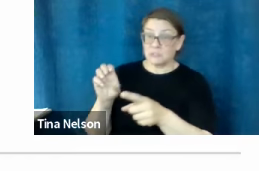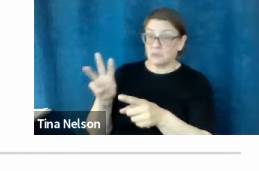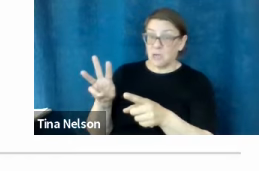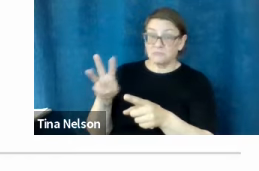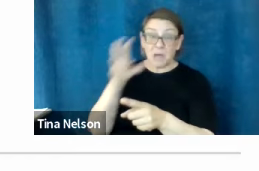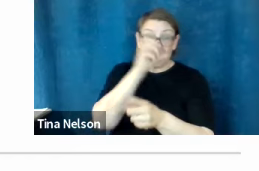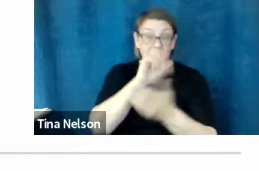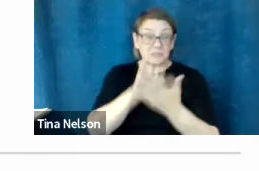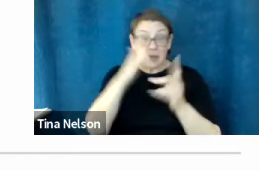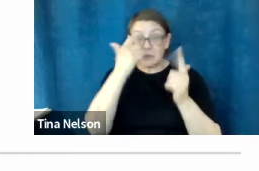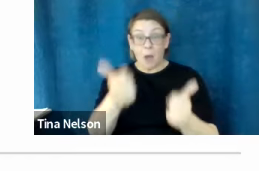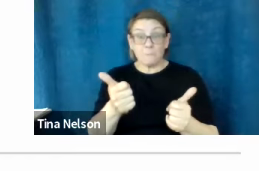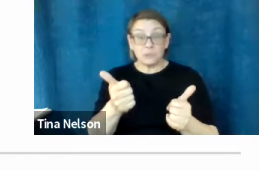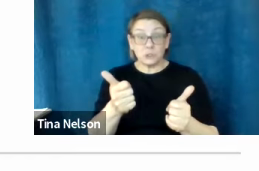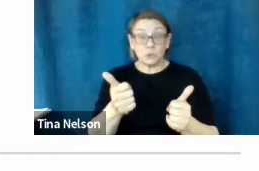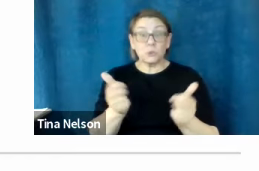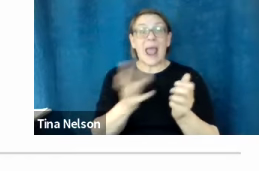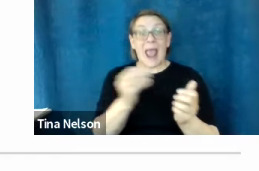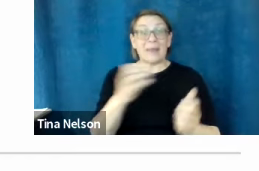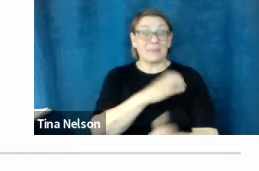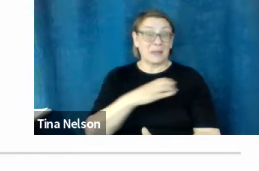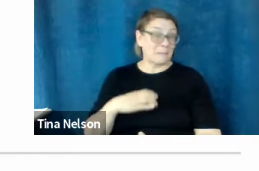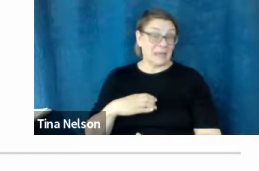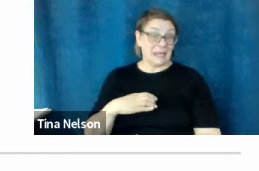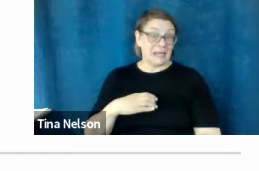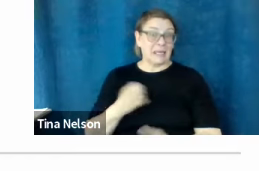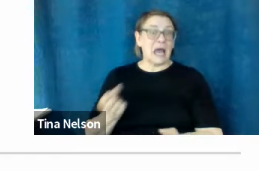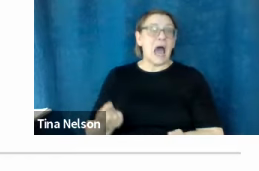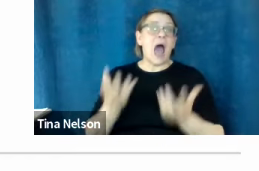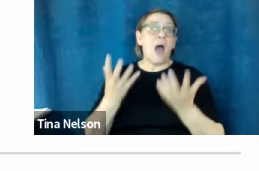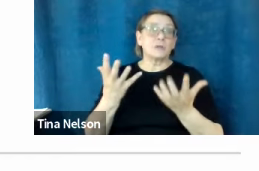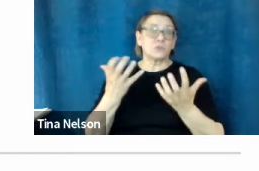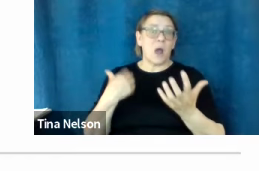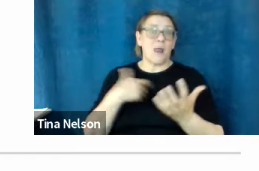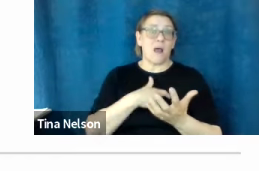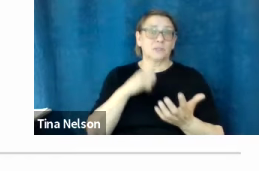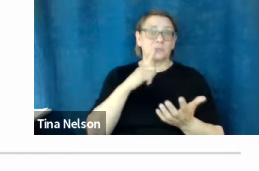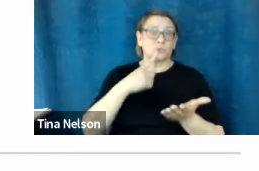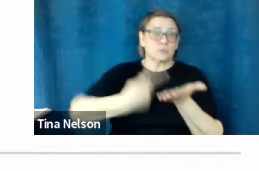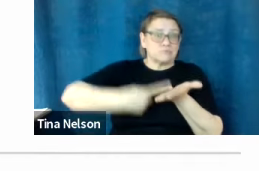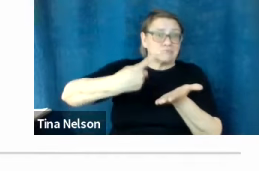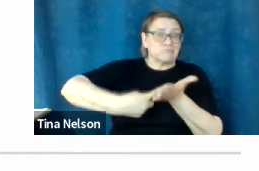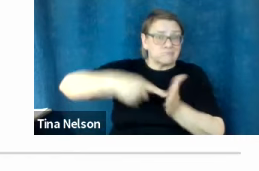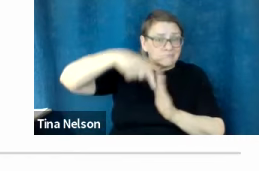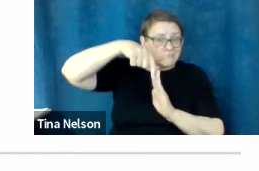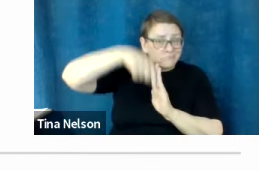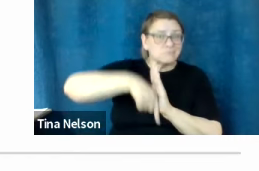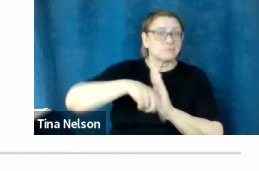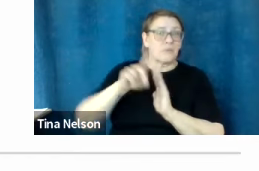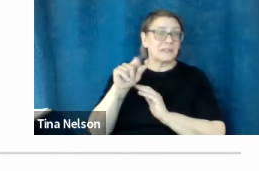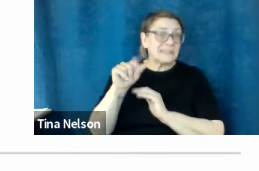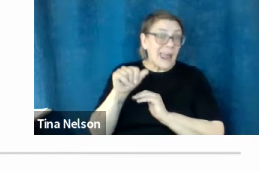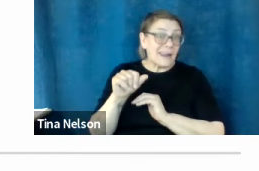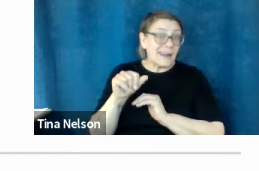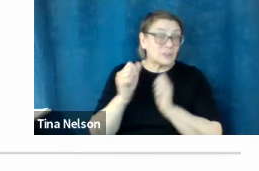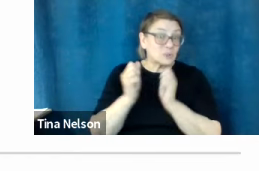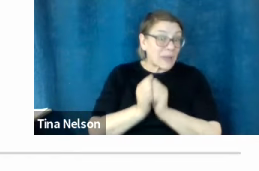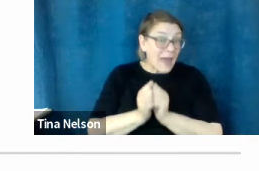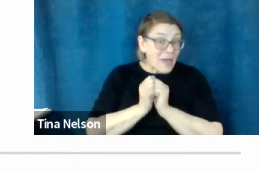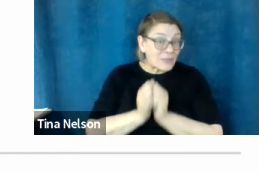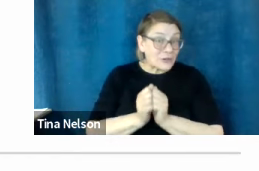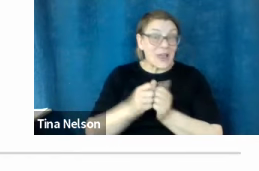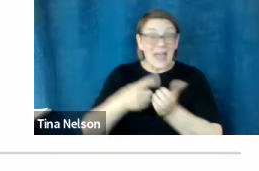guess that's up to you, along with the committee members, is how much you would like to go through the data together and